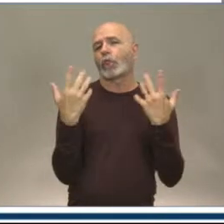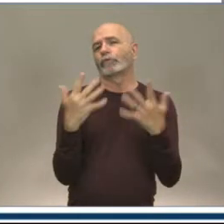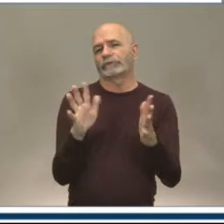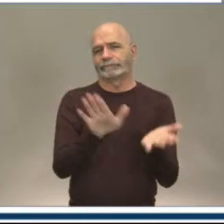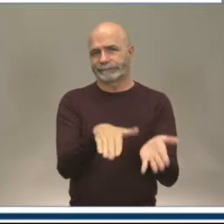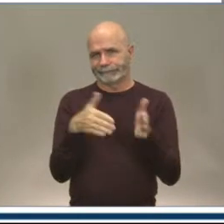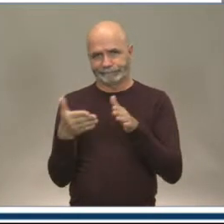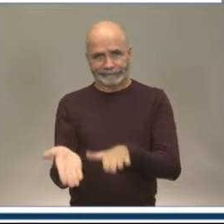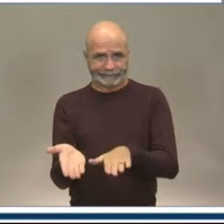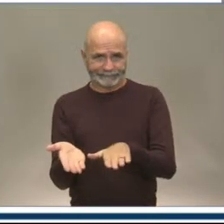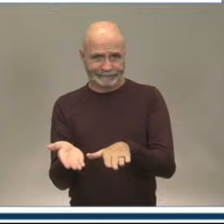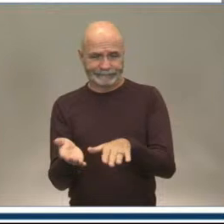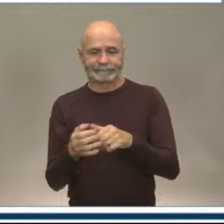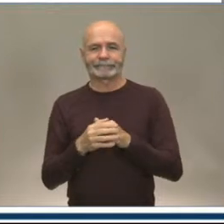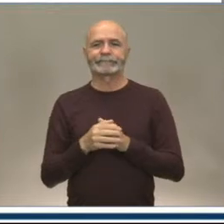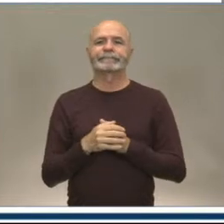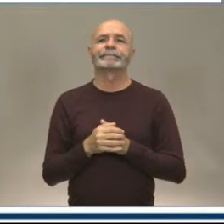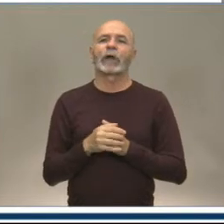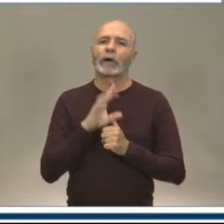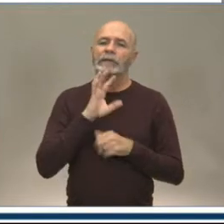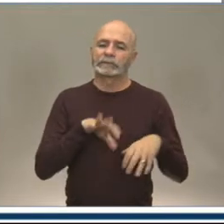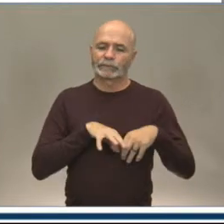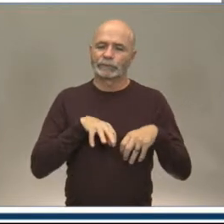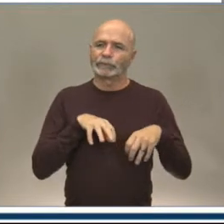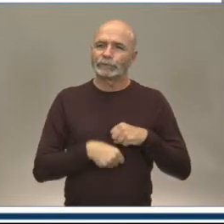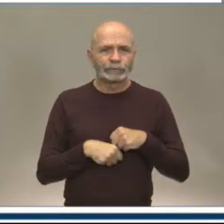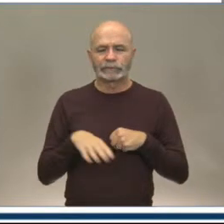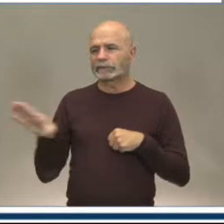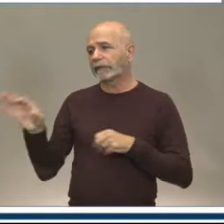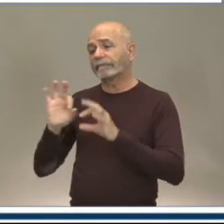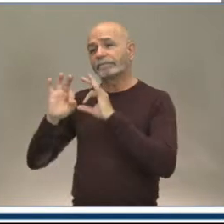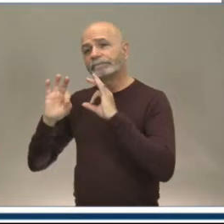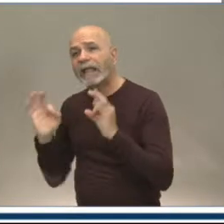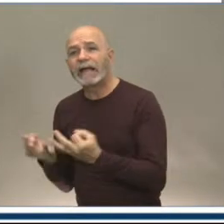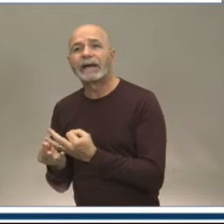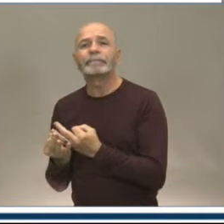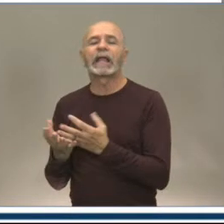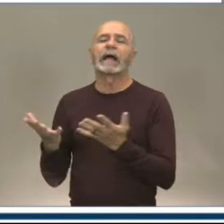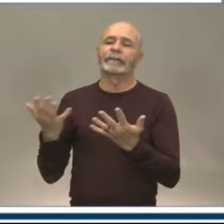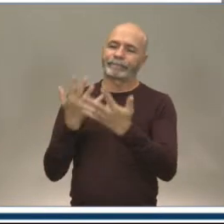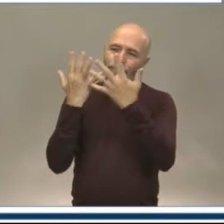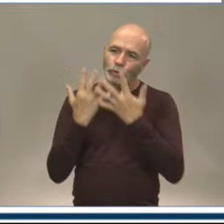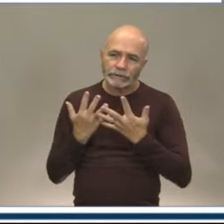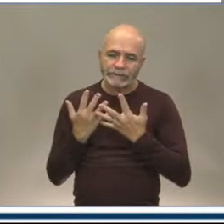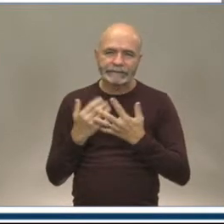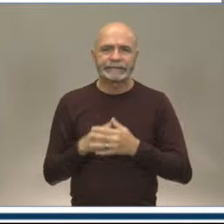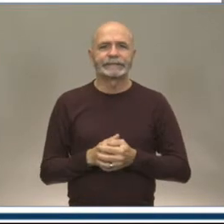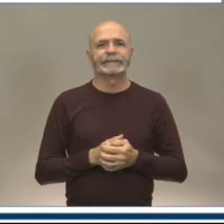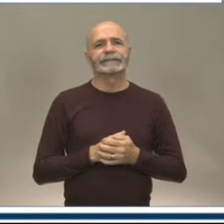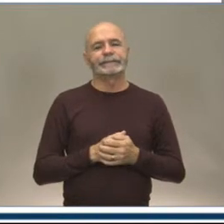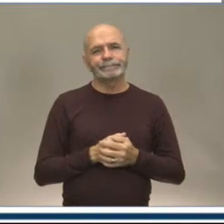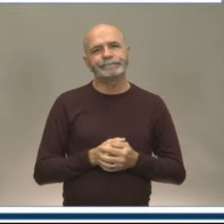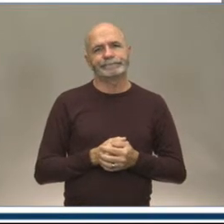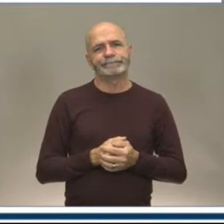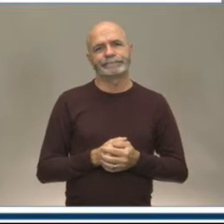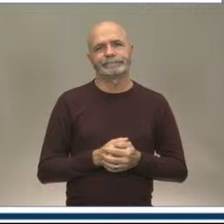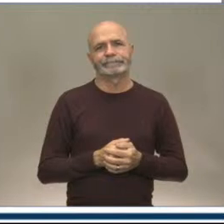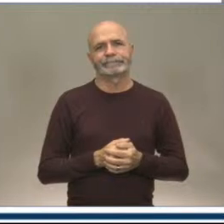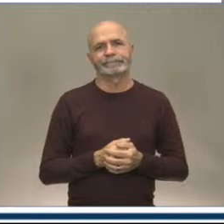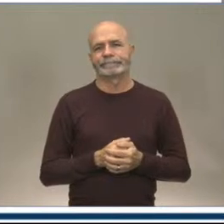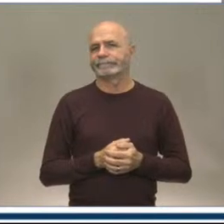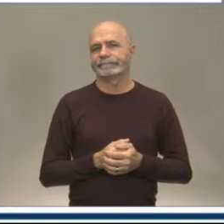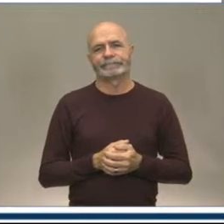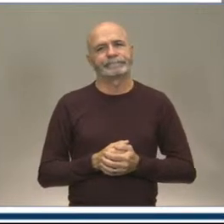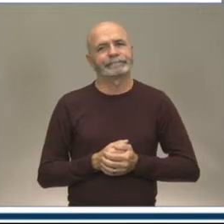last here. My heart goes out to their family and to their loved ones. If ever there was a reason to